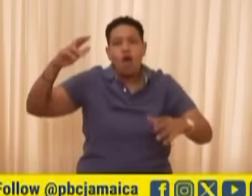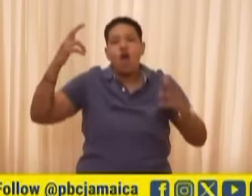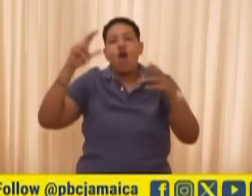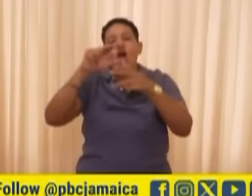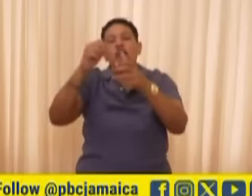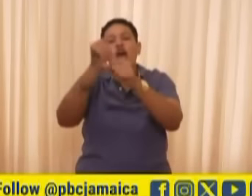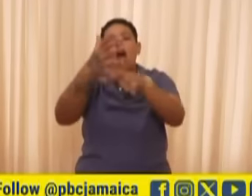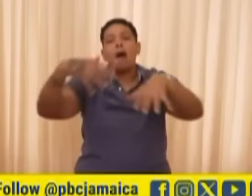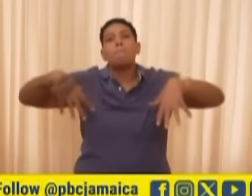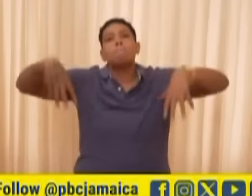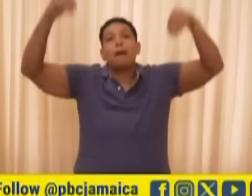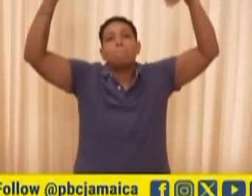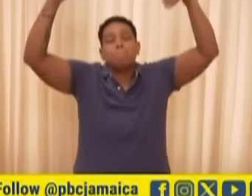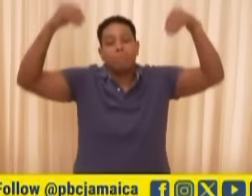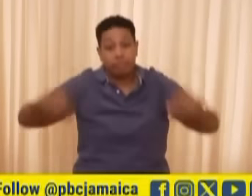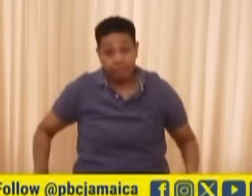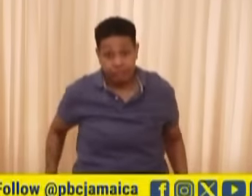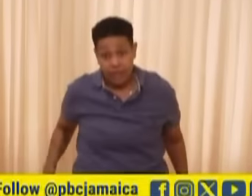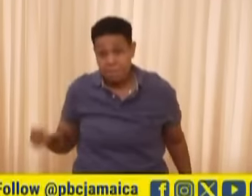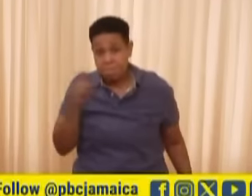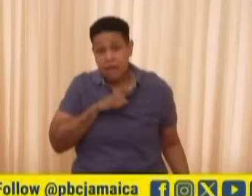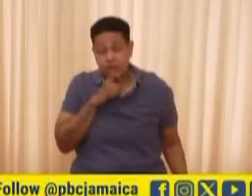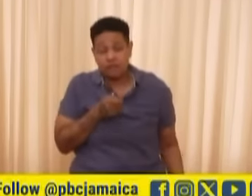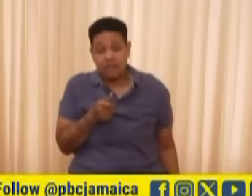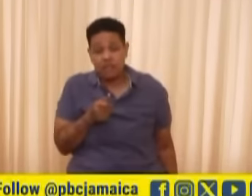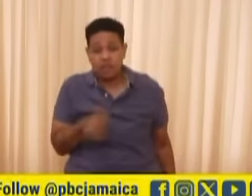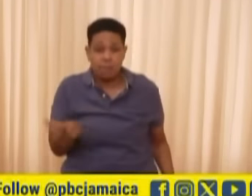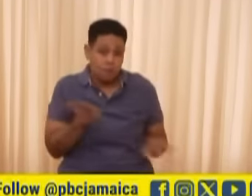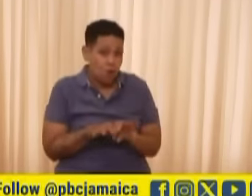Batteries and flashlights are recommended.